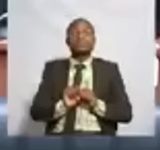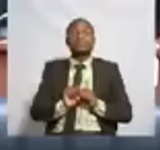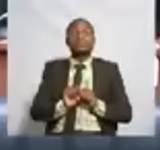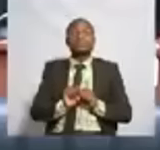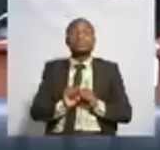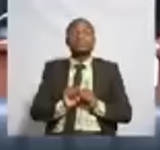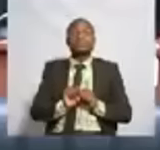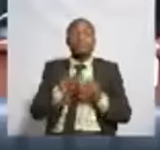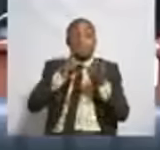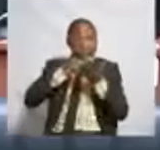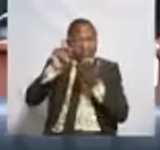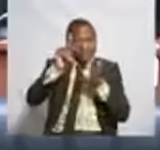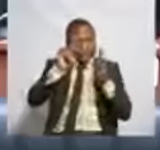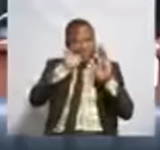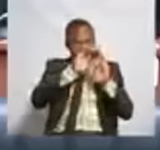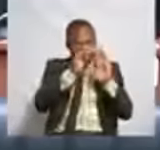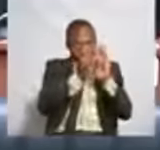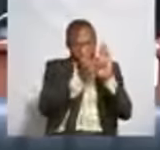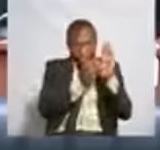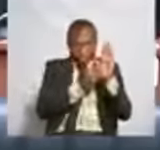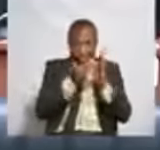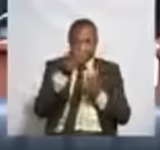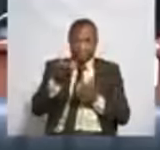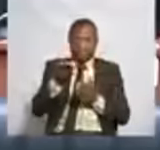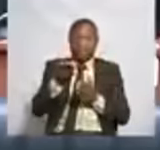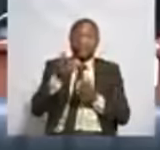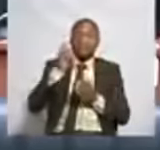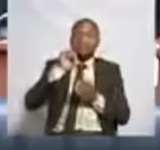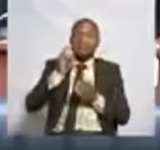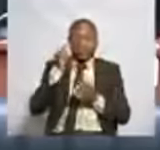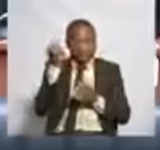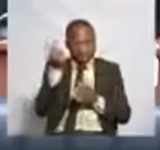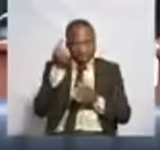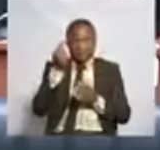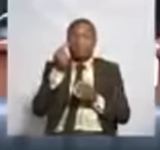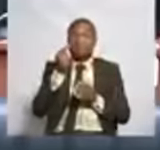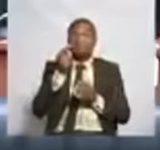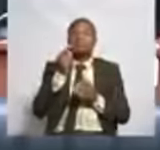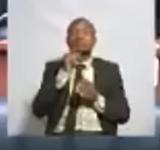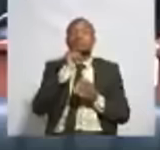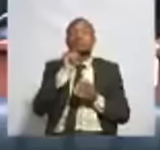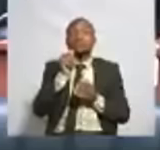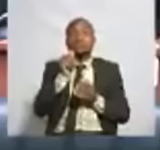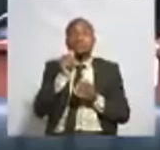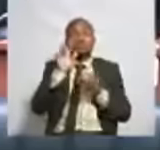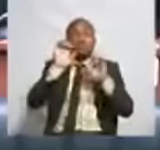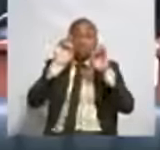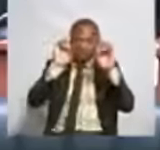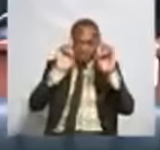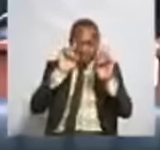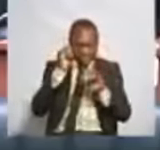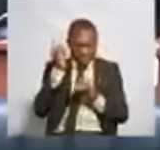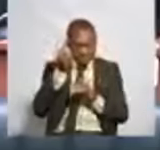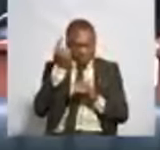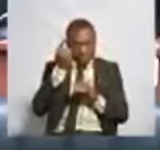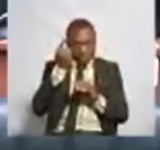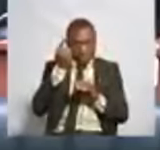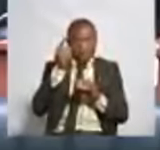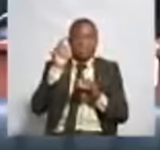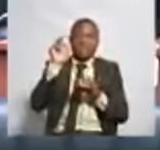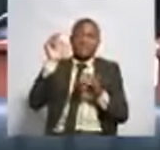They are on payroll. It should, just that alone, I won't even go to the education, just to